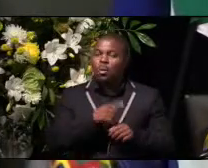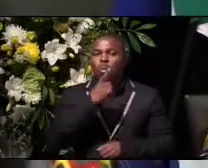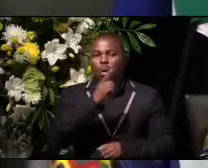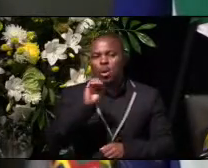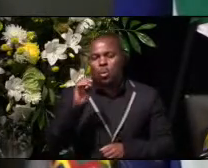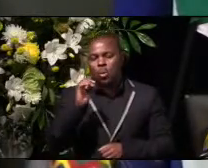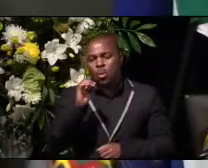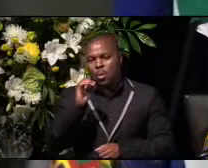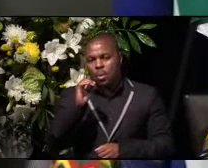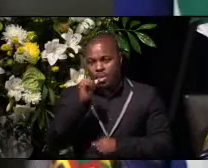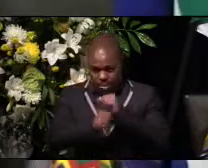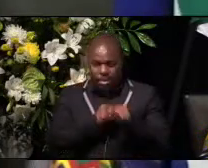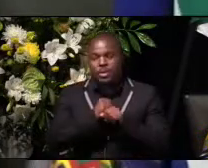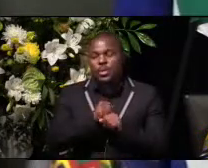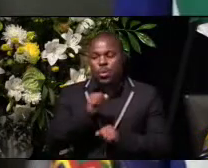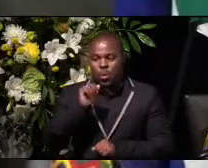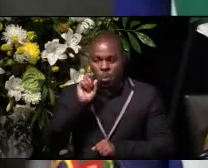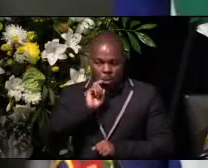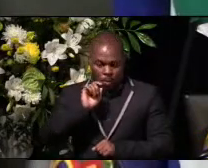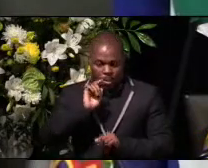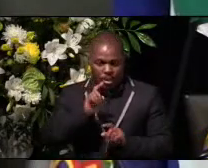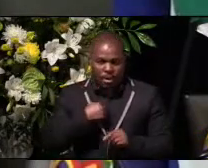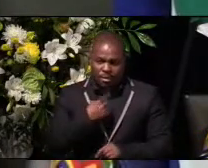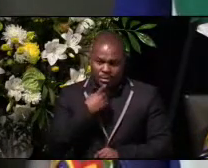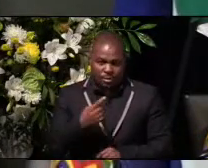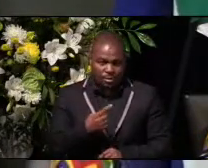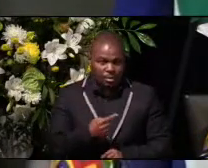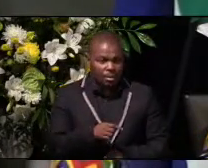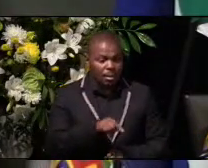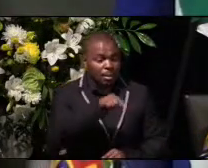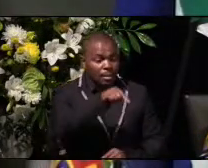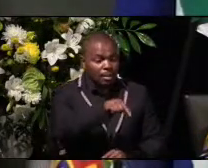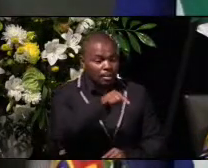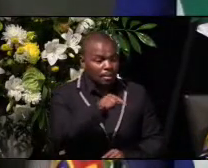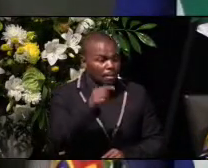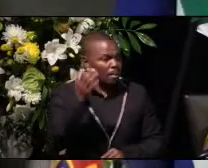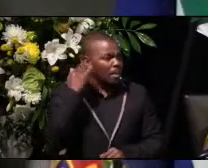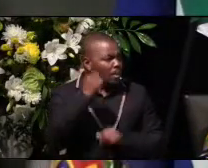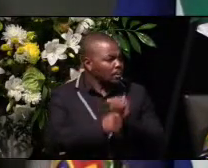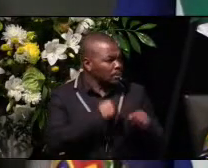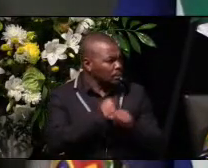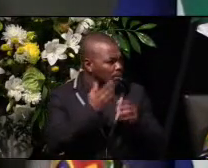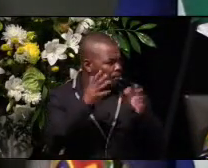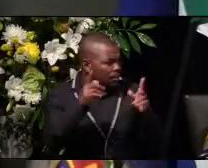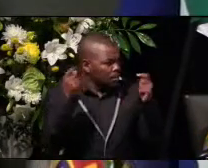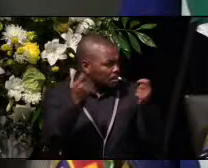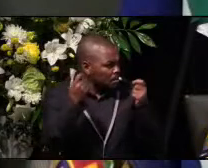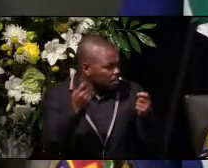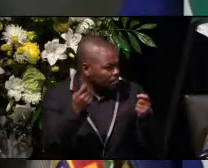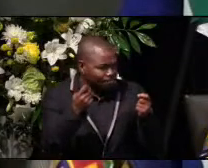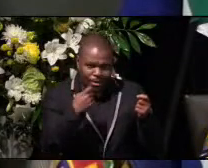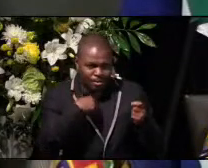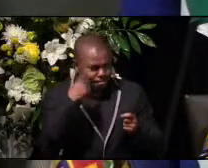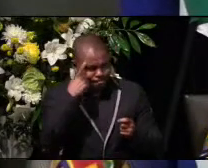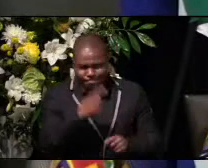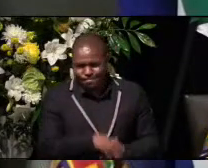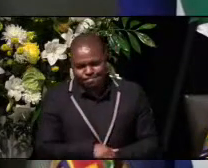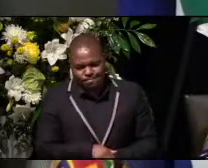old and I have to say I don't think the Communist party last year celebrated it